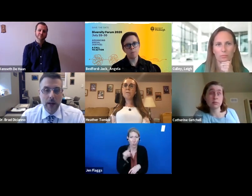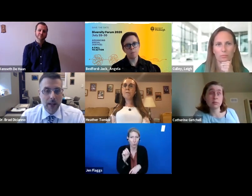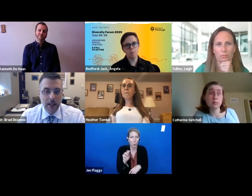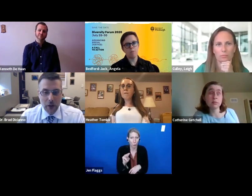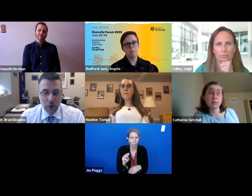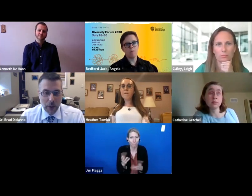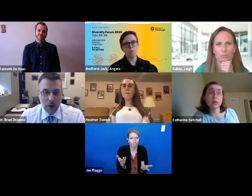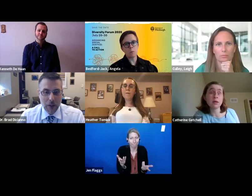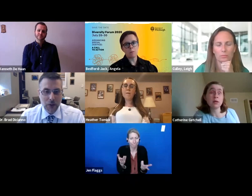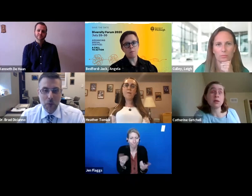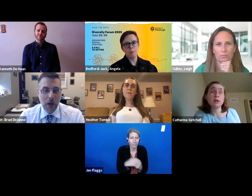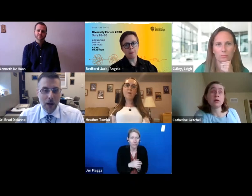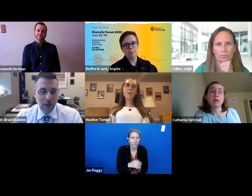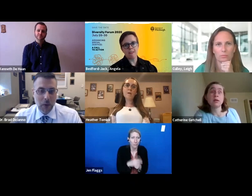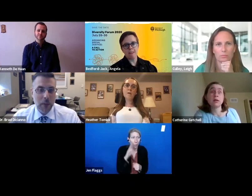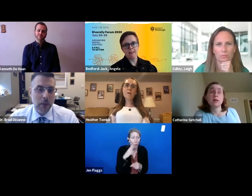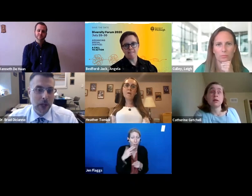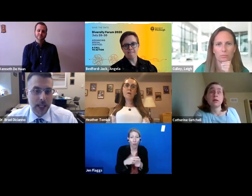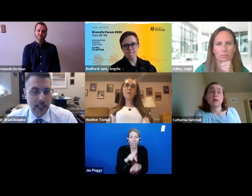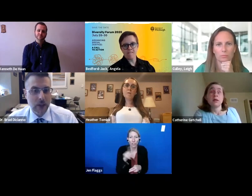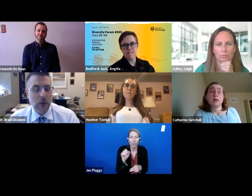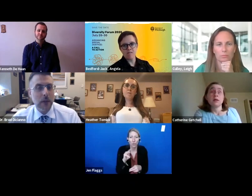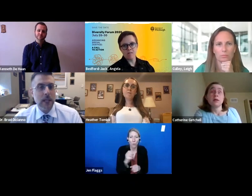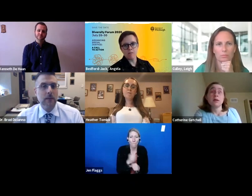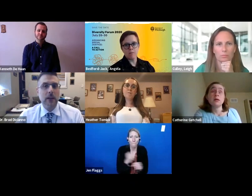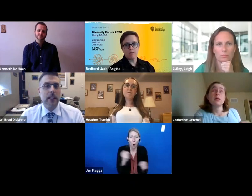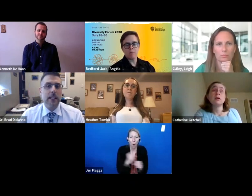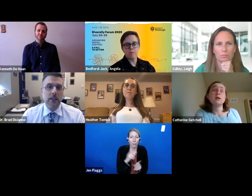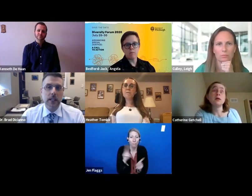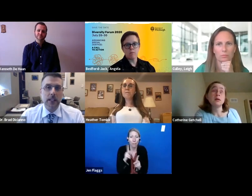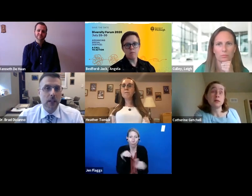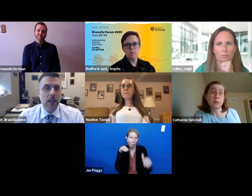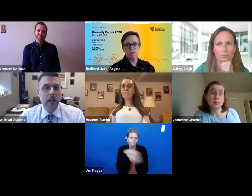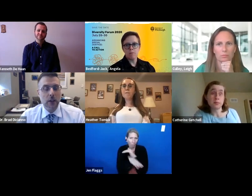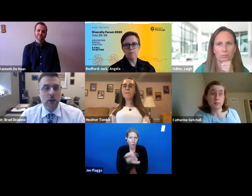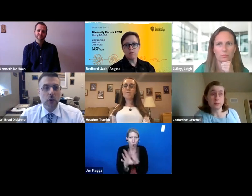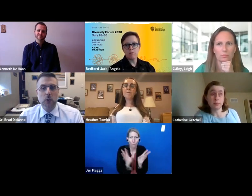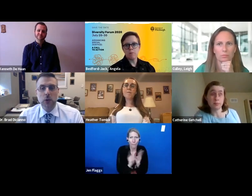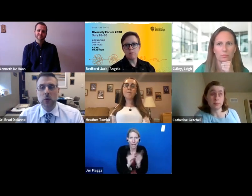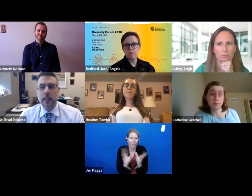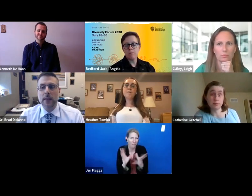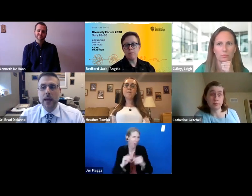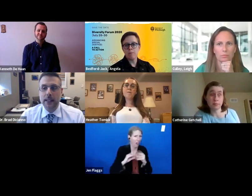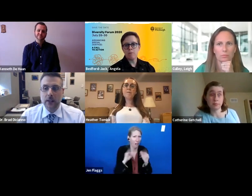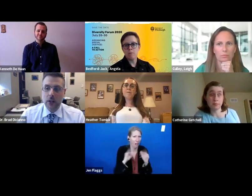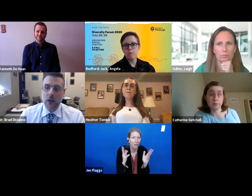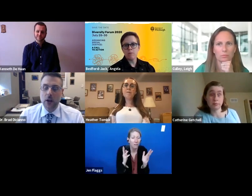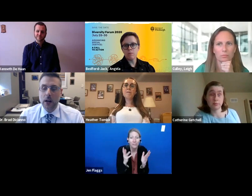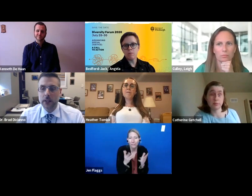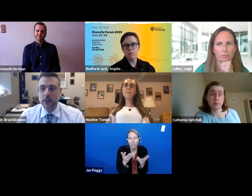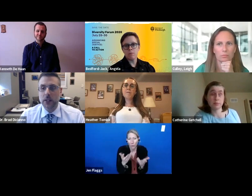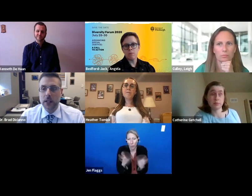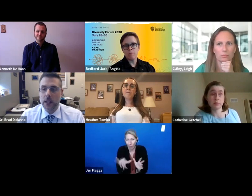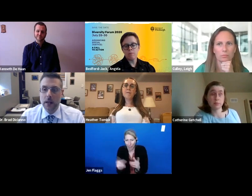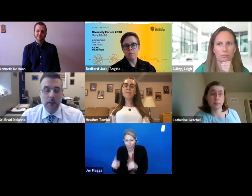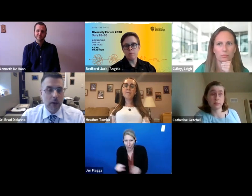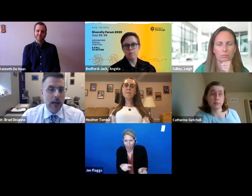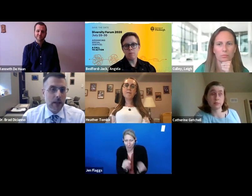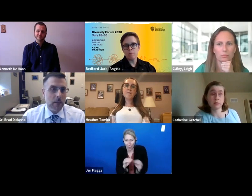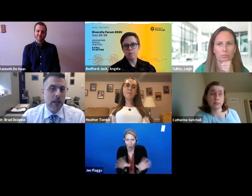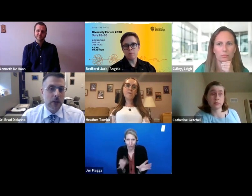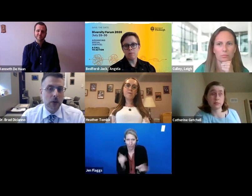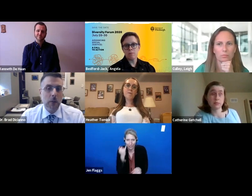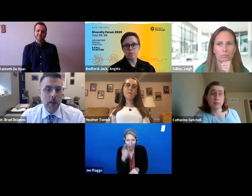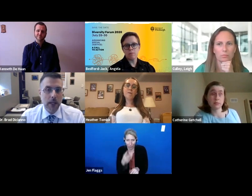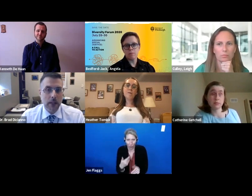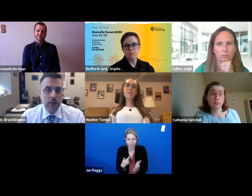example, where, you know, we call it Zoom bombing, where people can get into a meeting very easily, and you wouldn't want that to occur, obviously, if you're